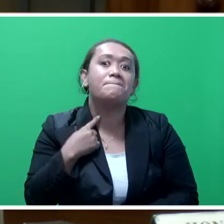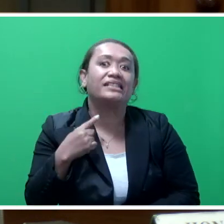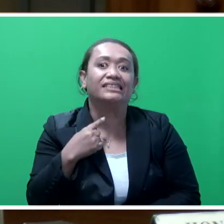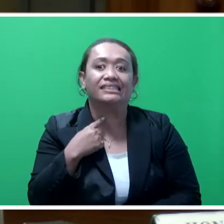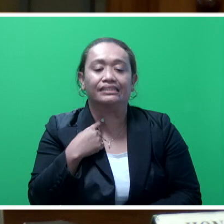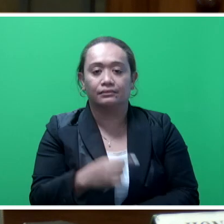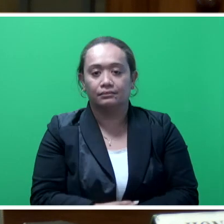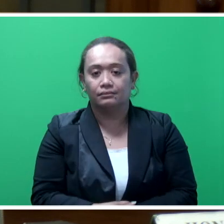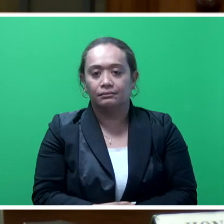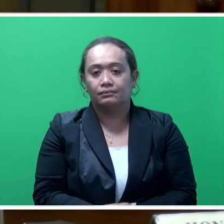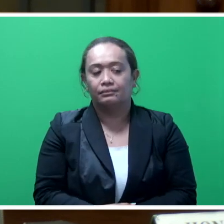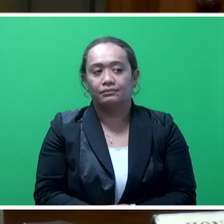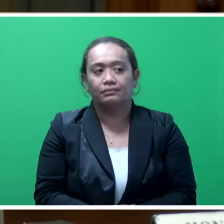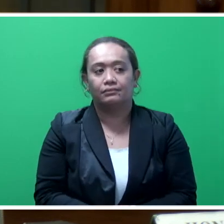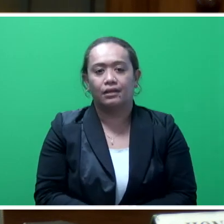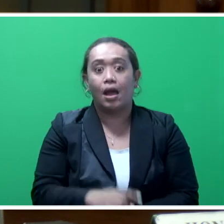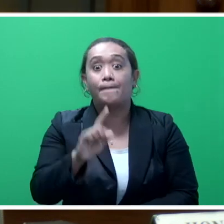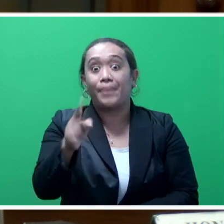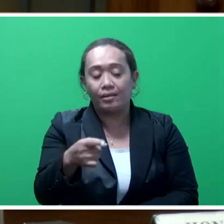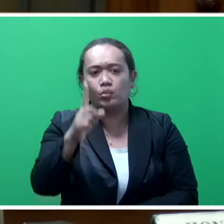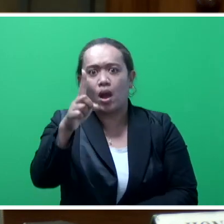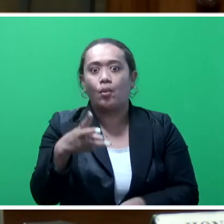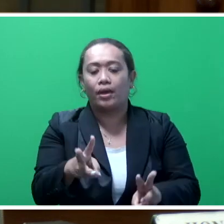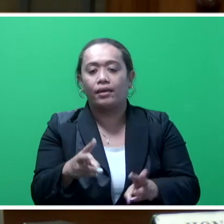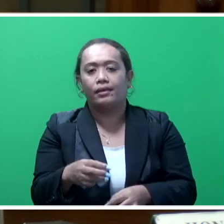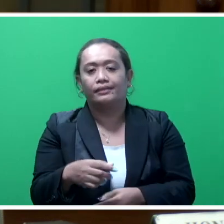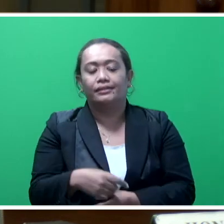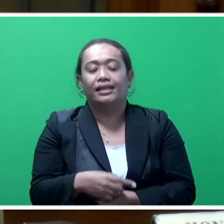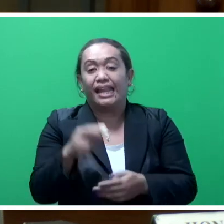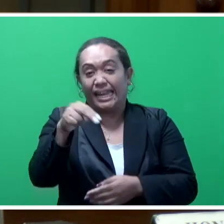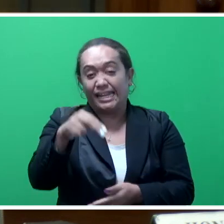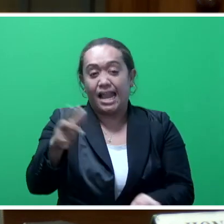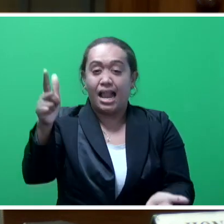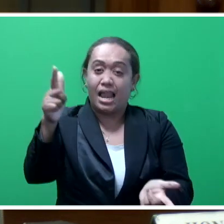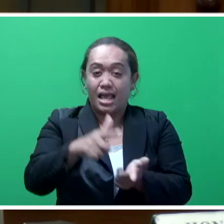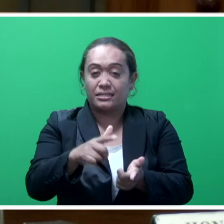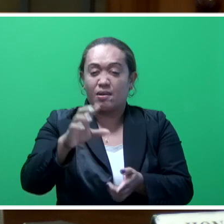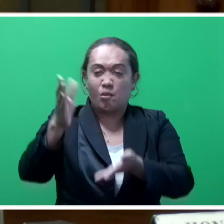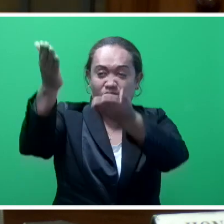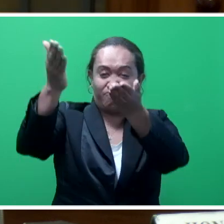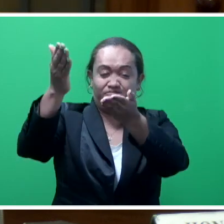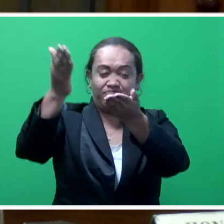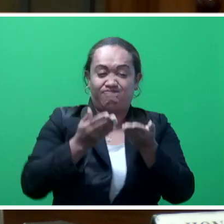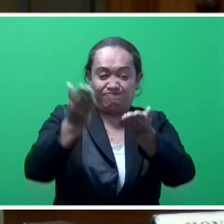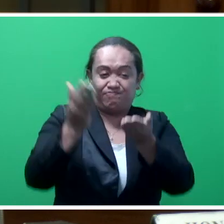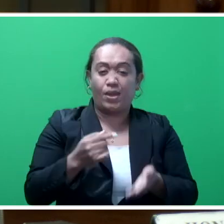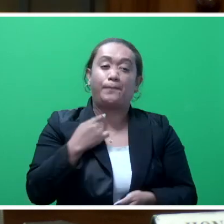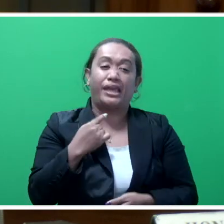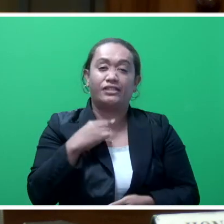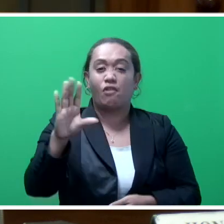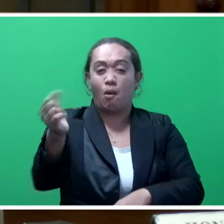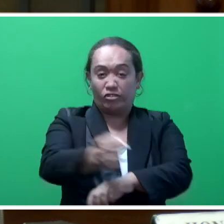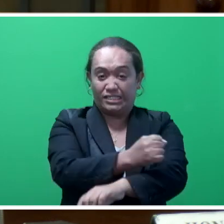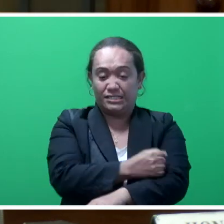But one way of reducing the import bill of lamb meat is